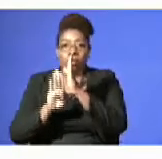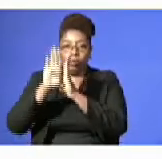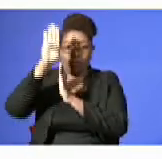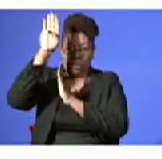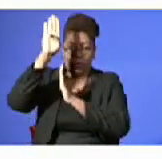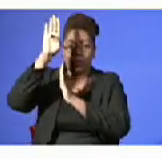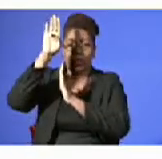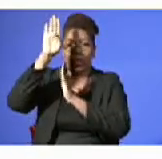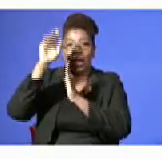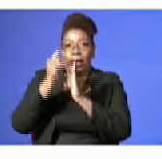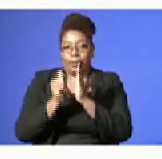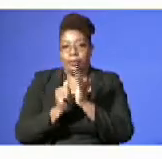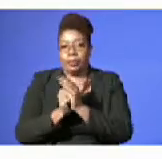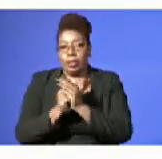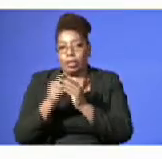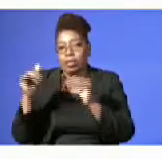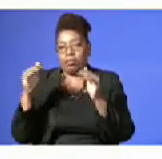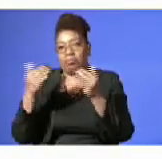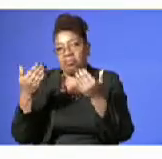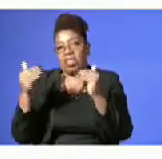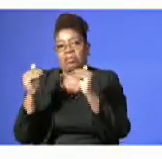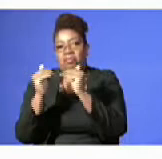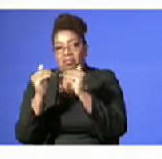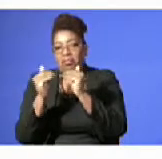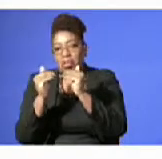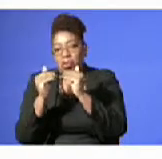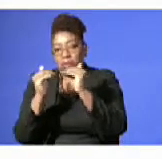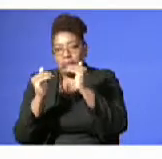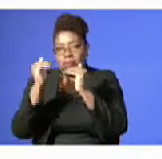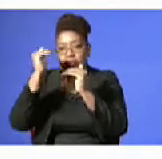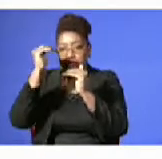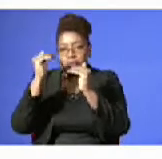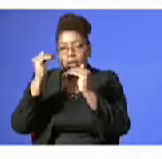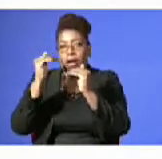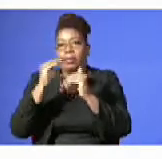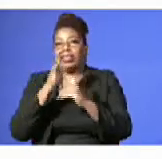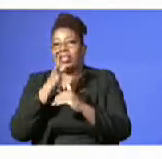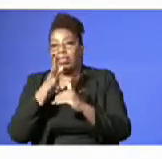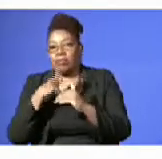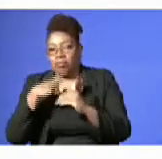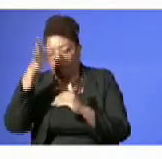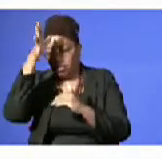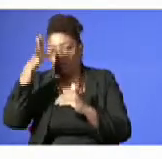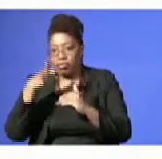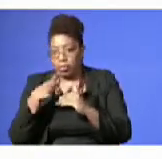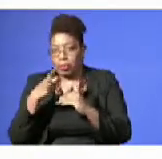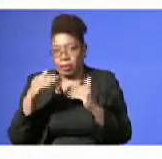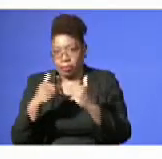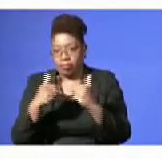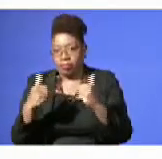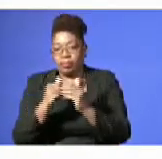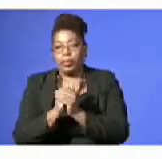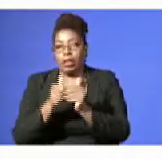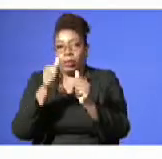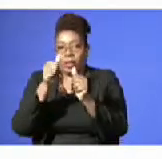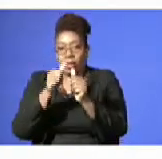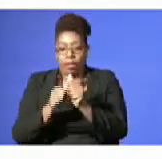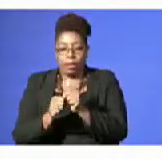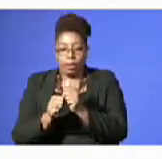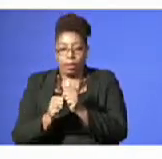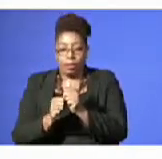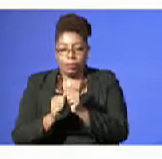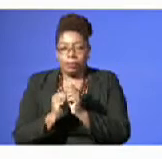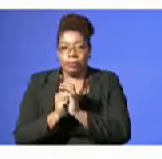blue. There is almost equal distribution between the males and the females, within each of